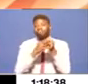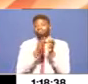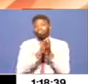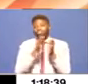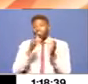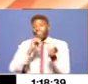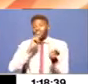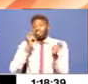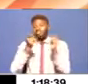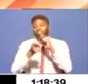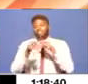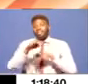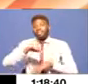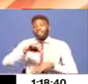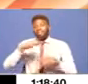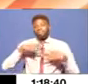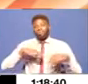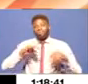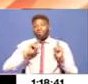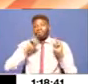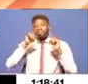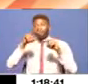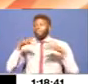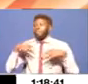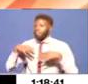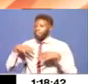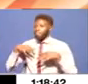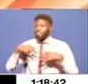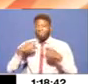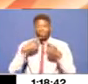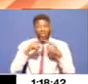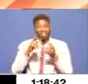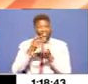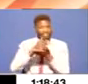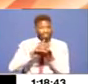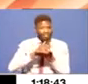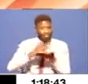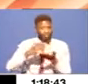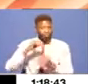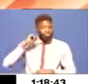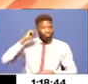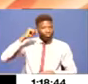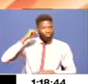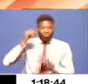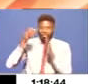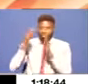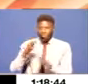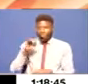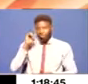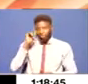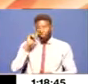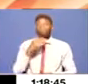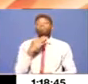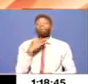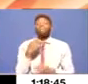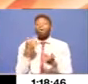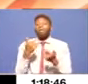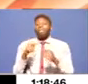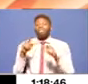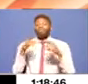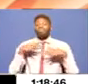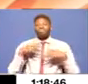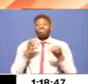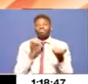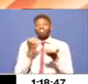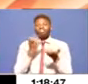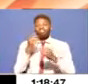urban tourist attraction facility. There is, however, a push by a section of politicians in Mombasa to allow hawkers into the park